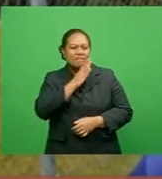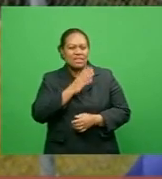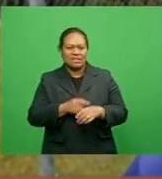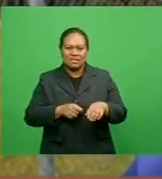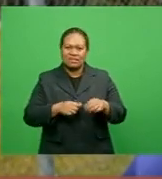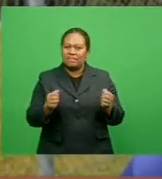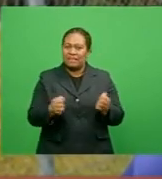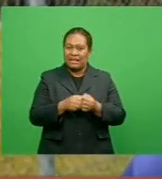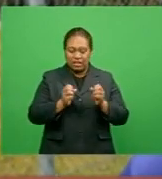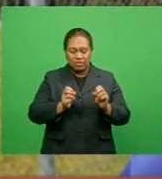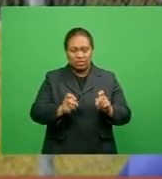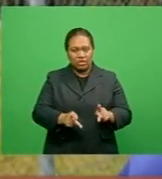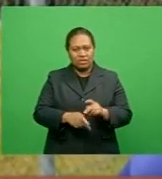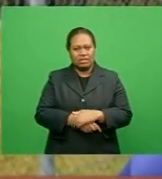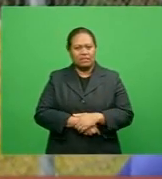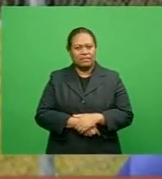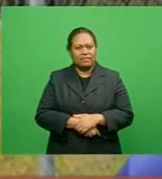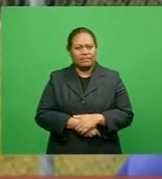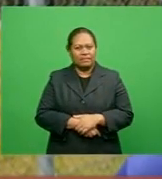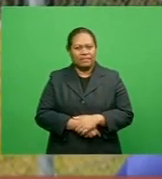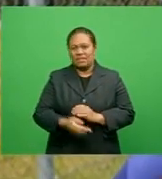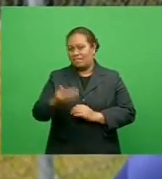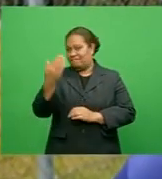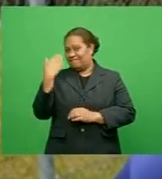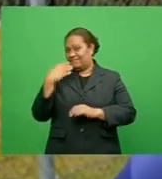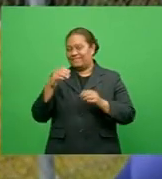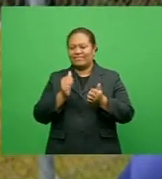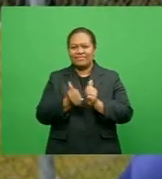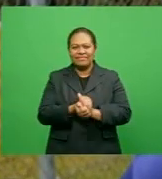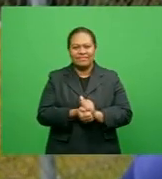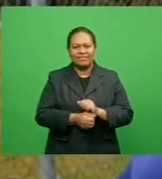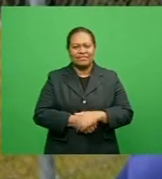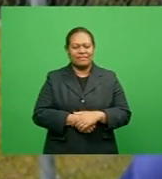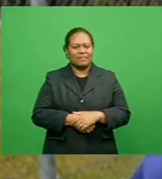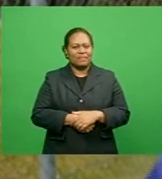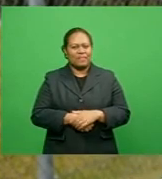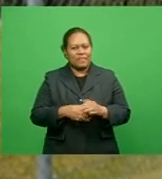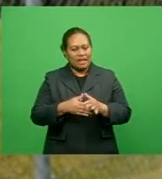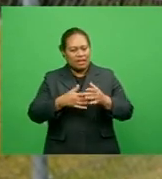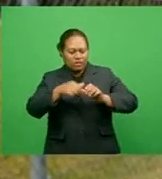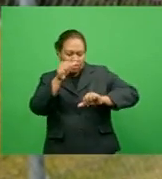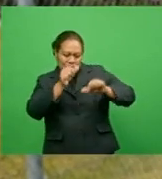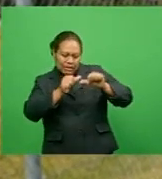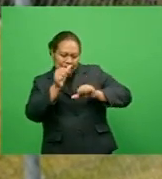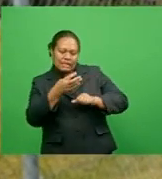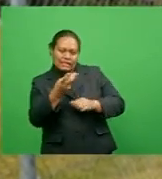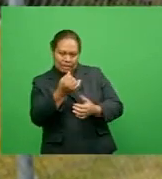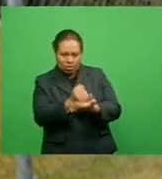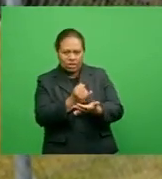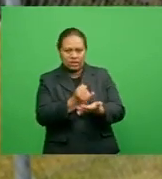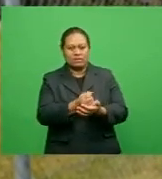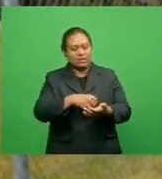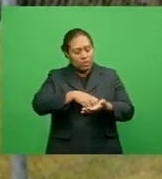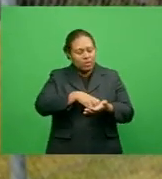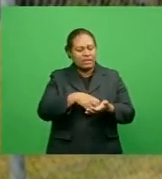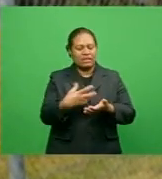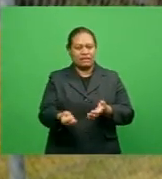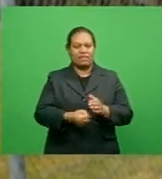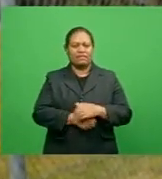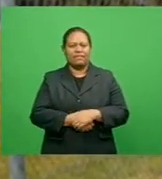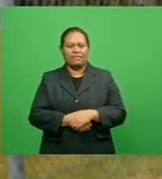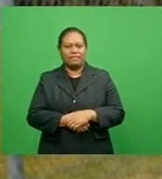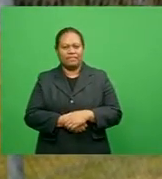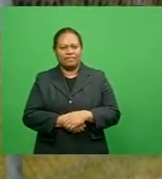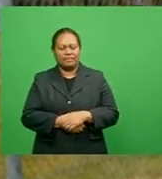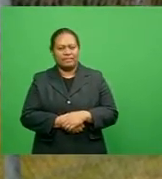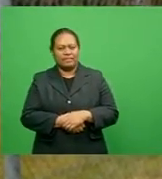been happening for the past 2 games as well. And moving into the semis, we'll have to assess some injuries and have to work on our finishing